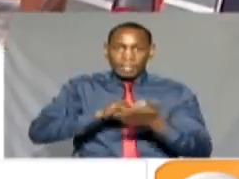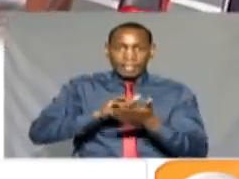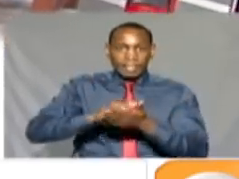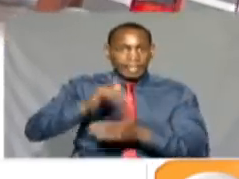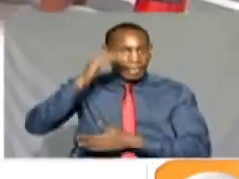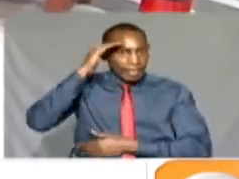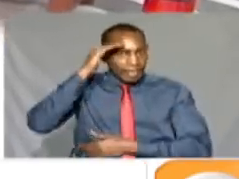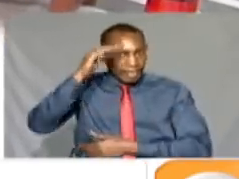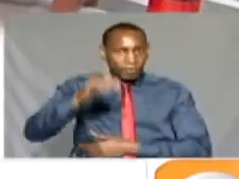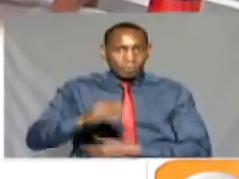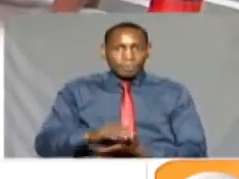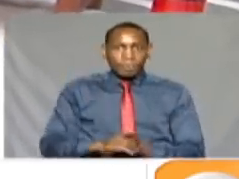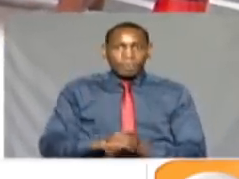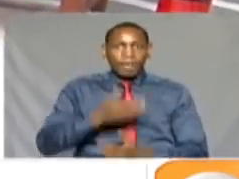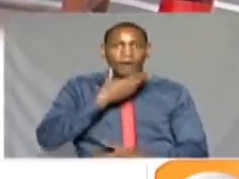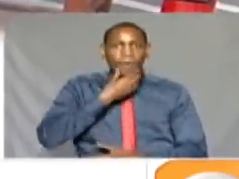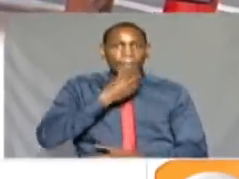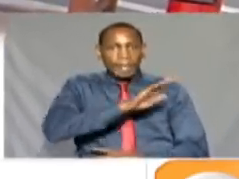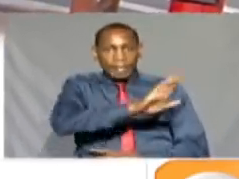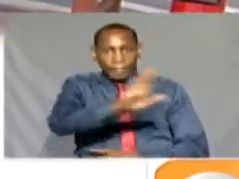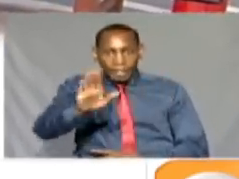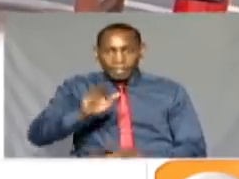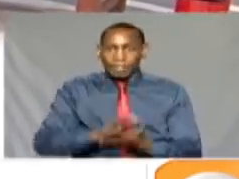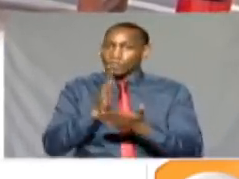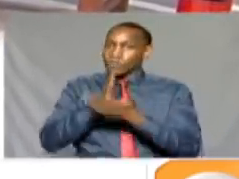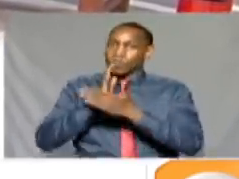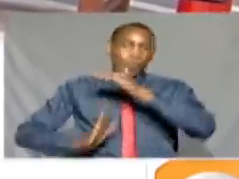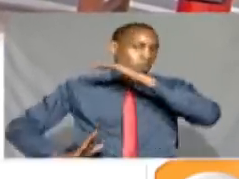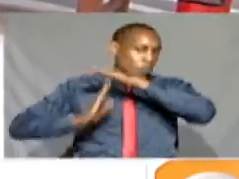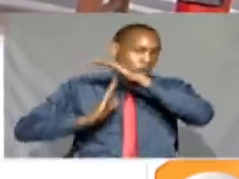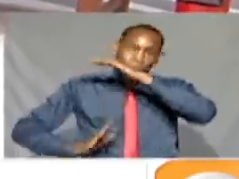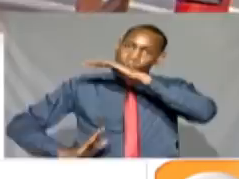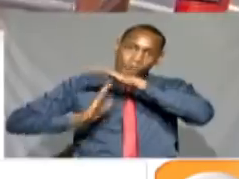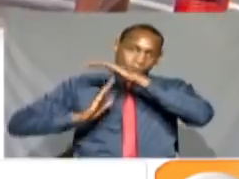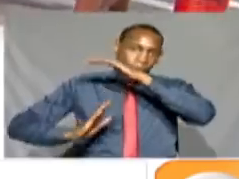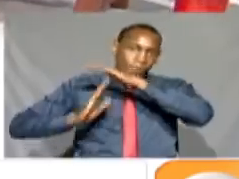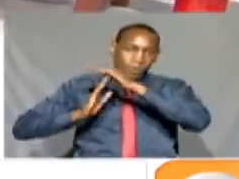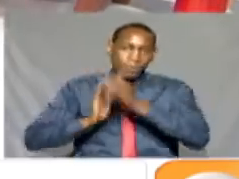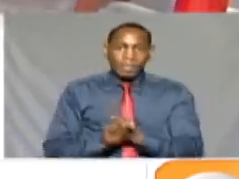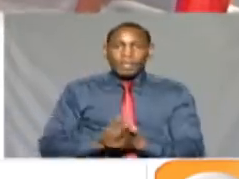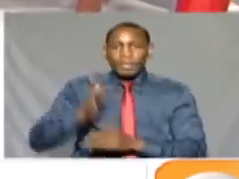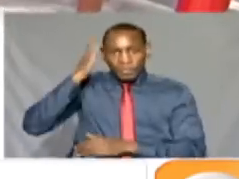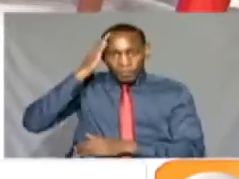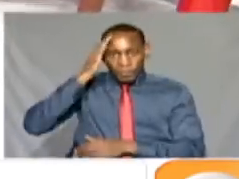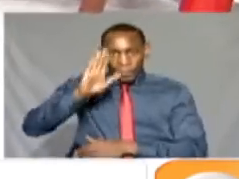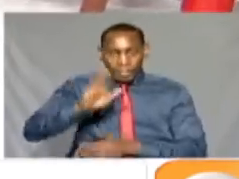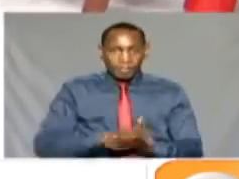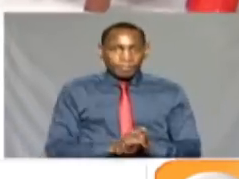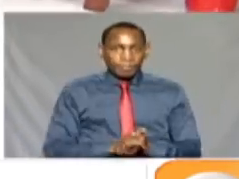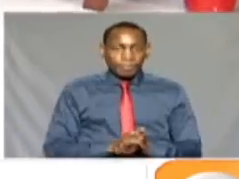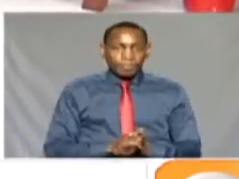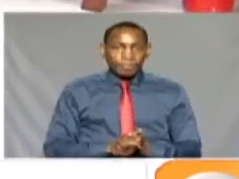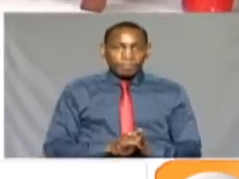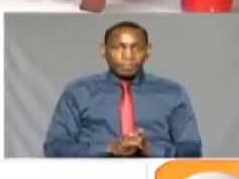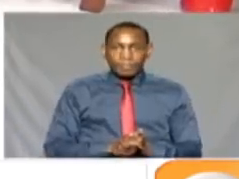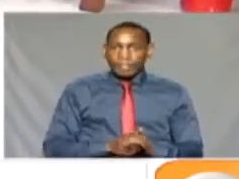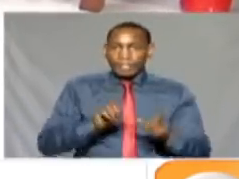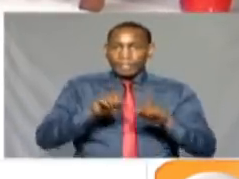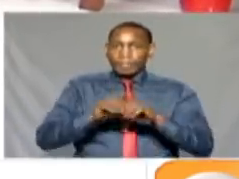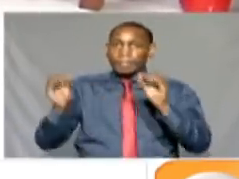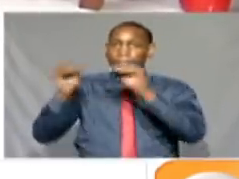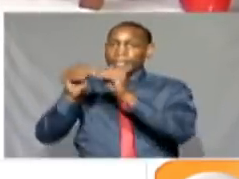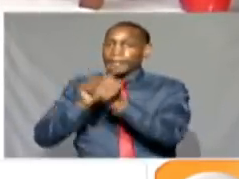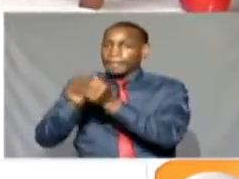hi to Hawaze. Walikuwa juu sana. Asante. Kirago knows where he is. Yeah, okay. Mm-hmm. I'll see you Friday,